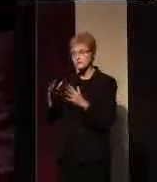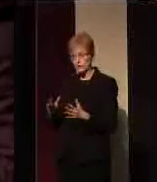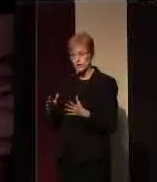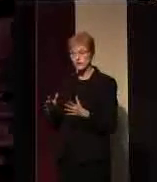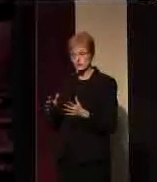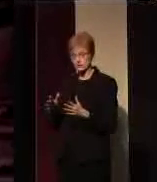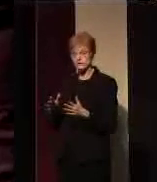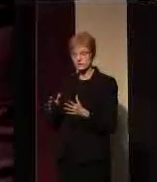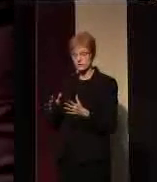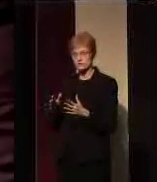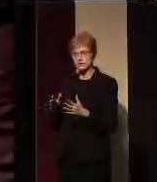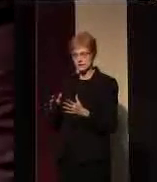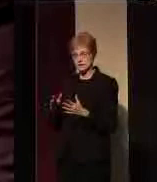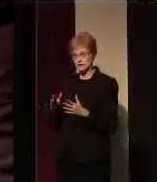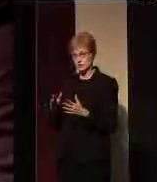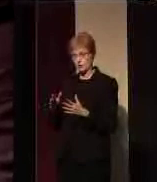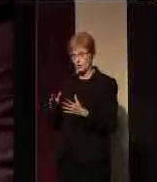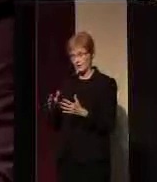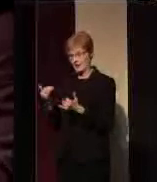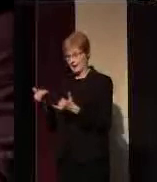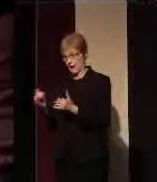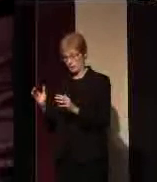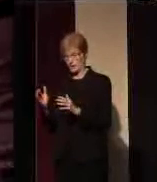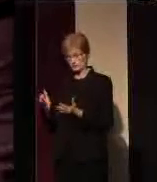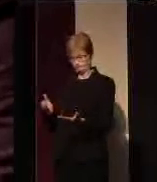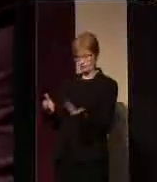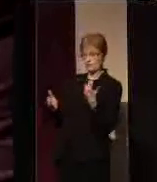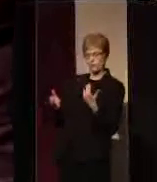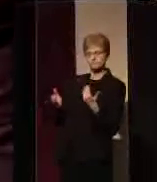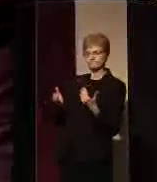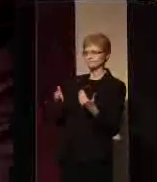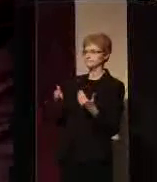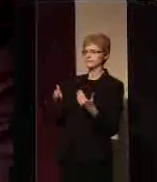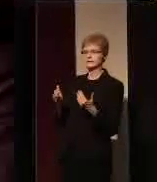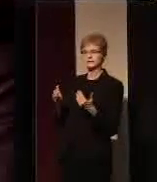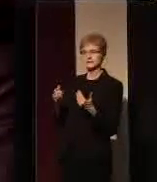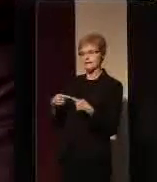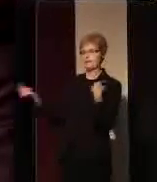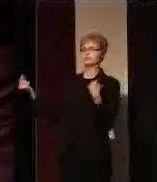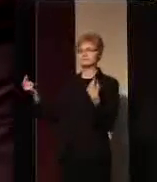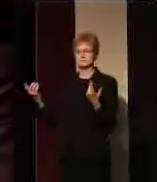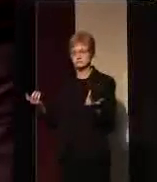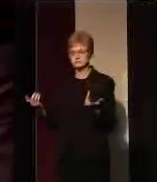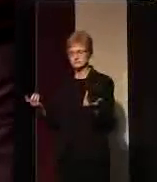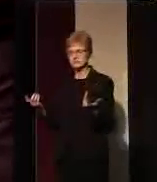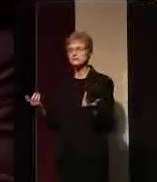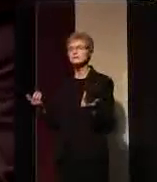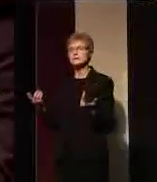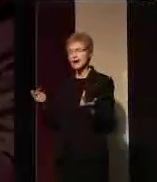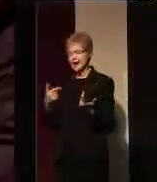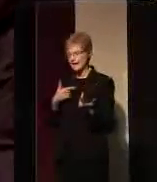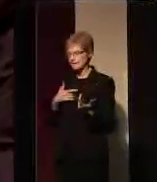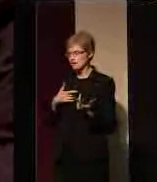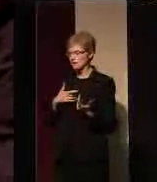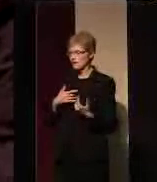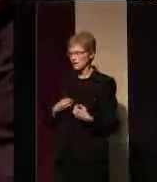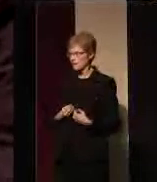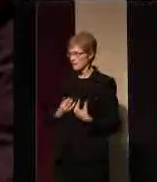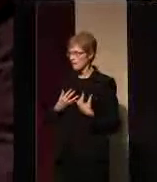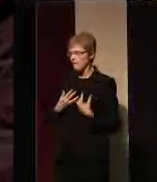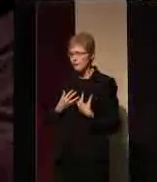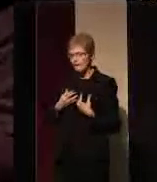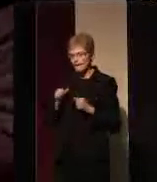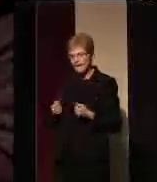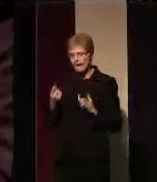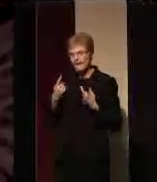which is almost a reversal of what it was before. So I'm encouraged that it can be done, that even a large police